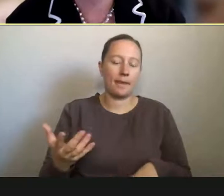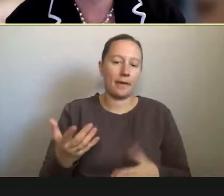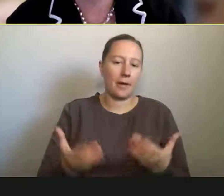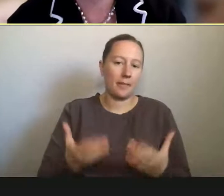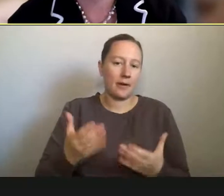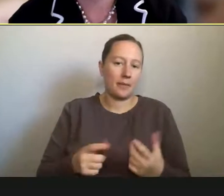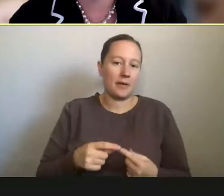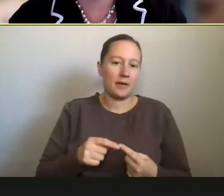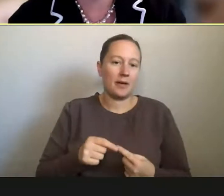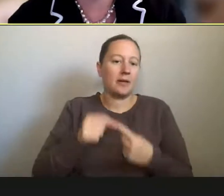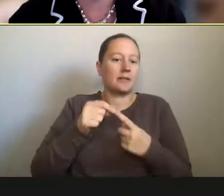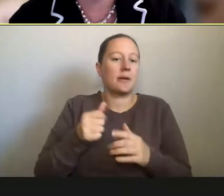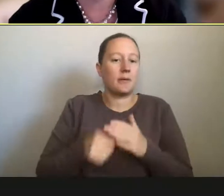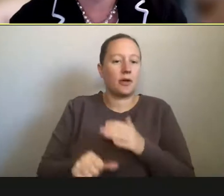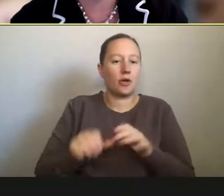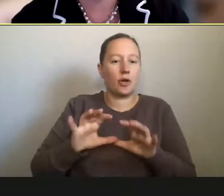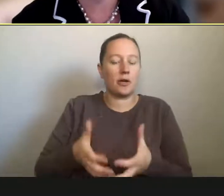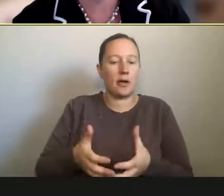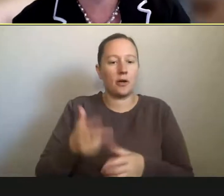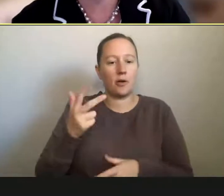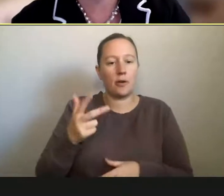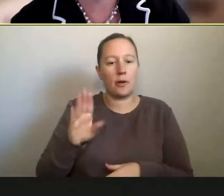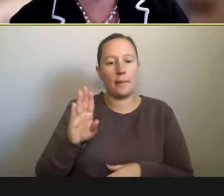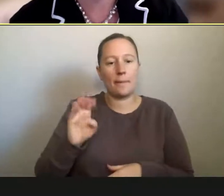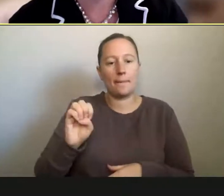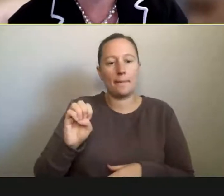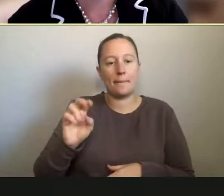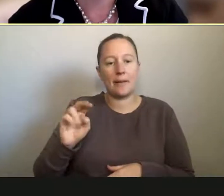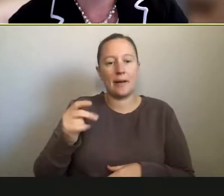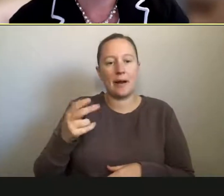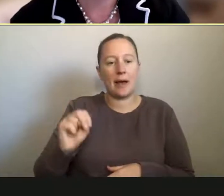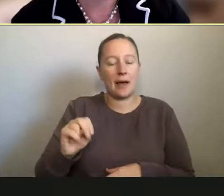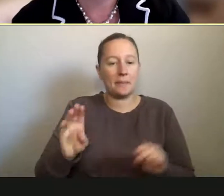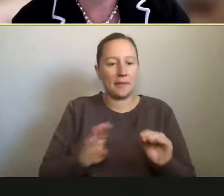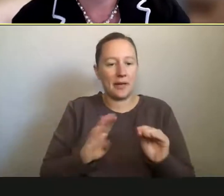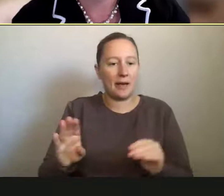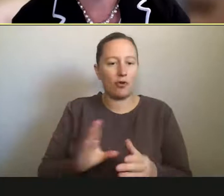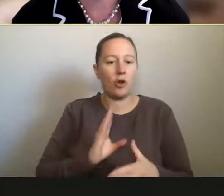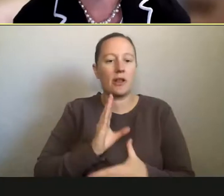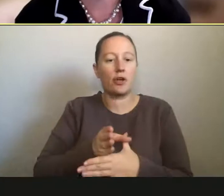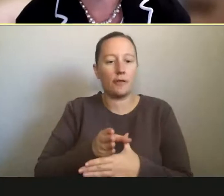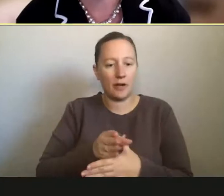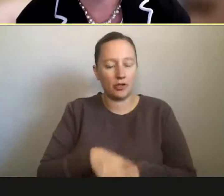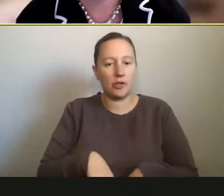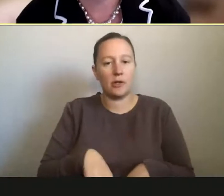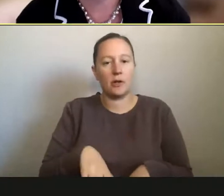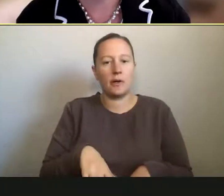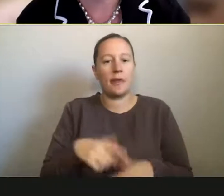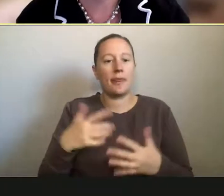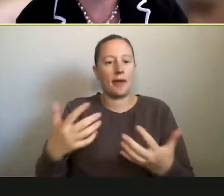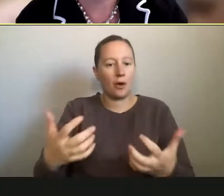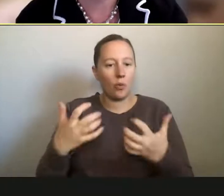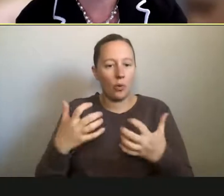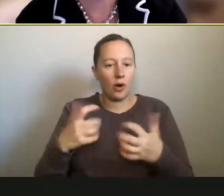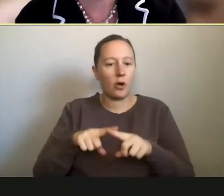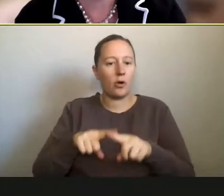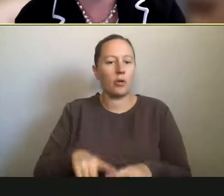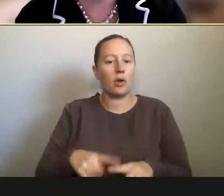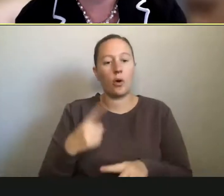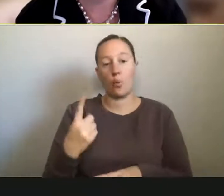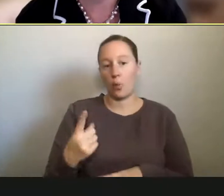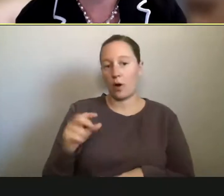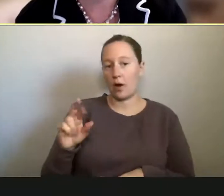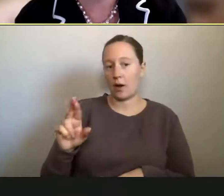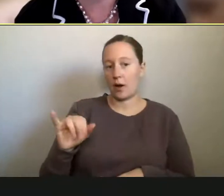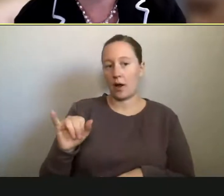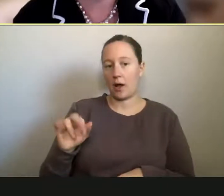under category 3, which is benign behavioral interventions, and they want to rely on one IRB to